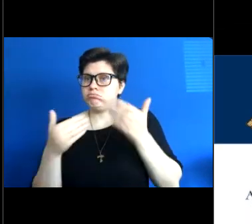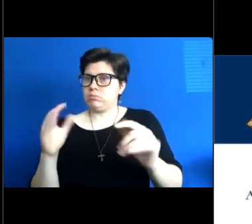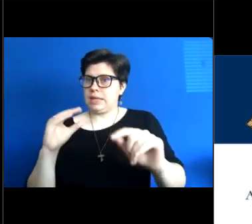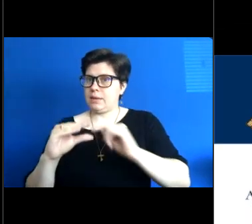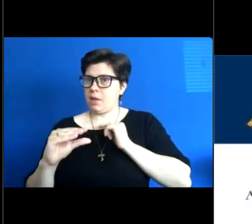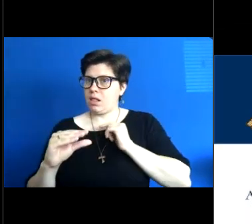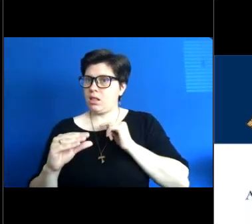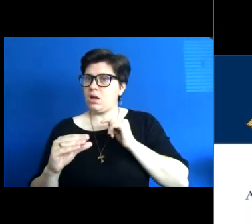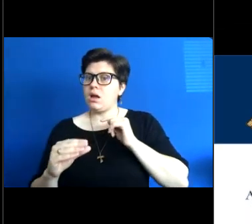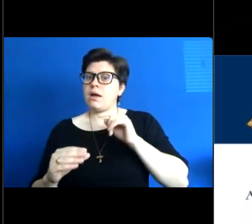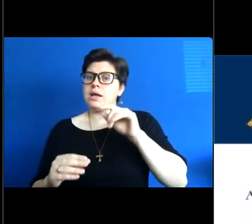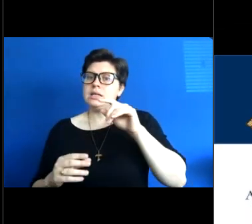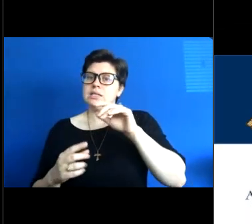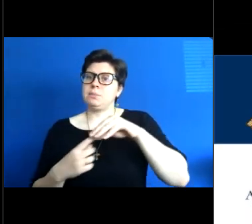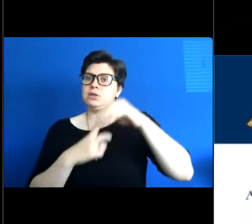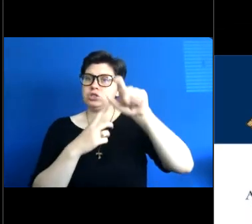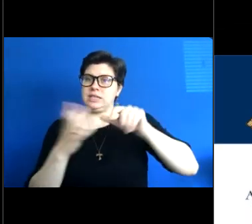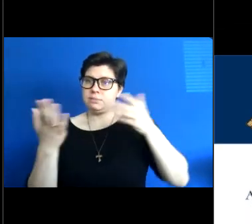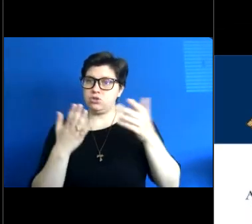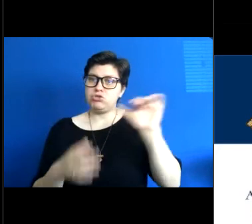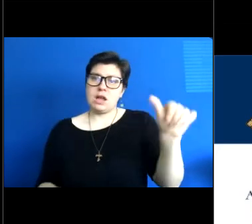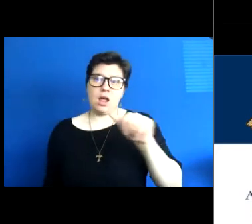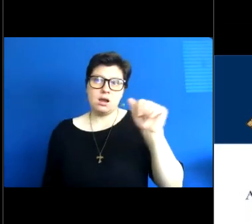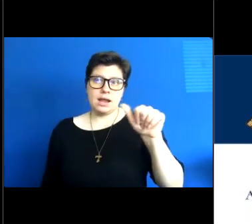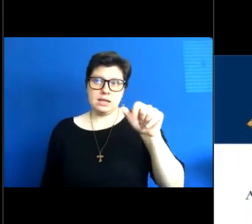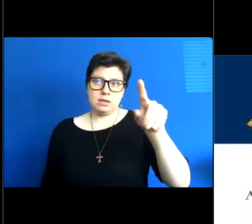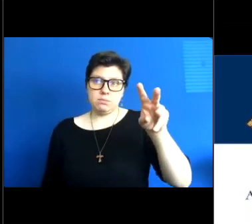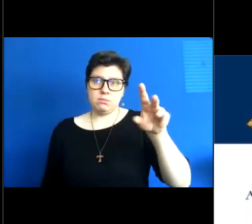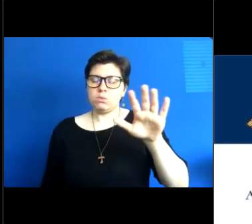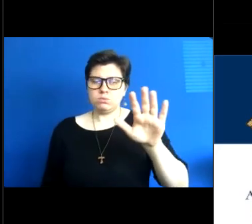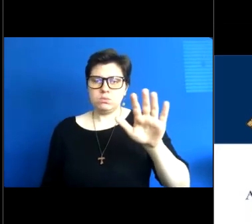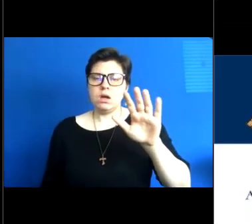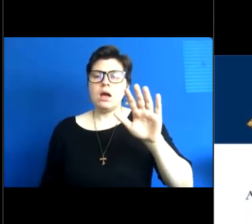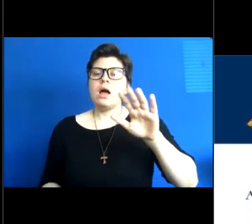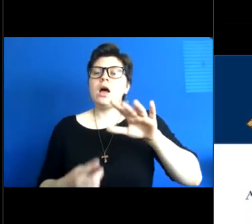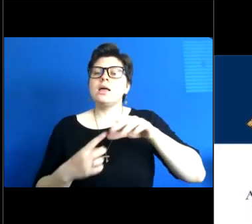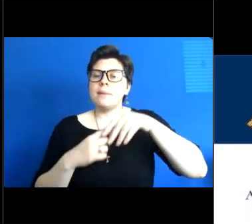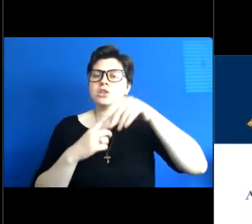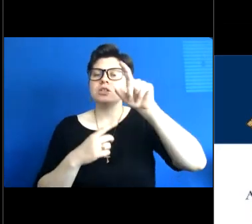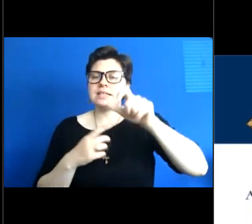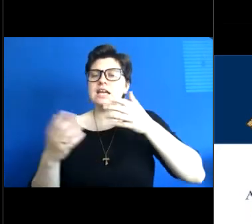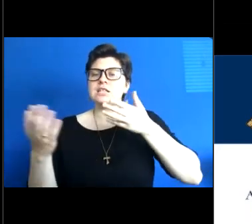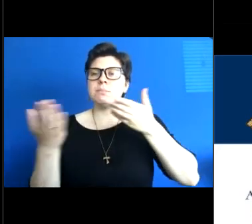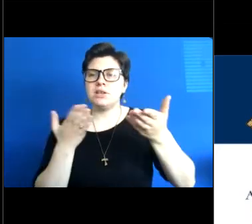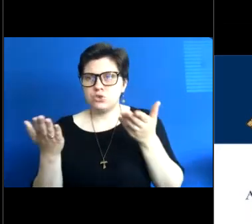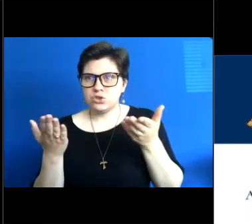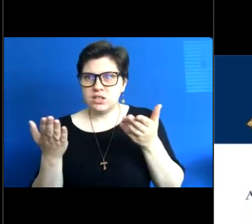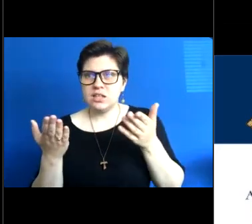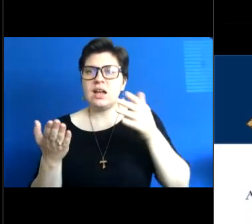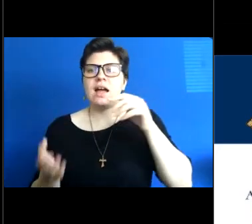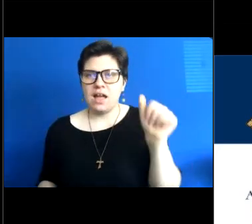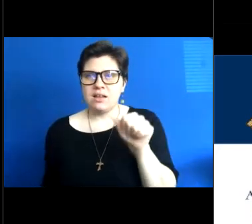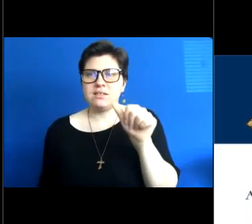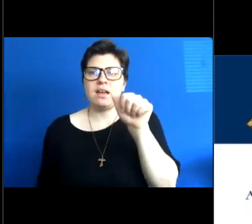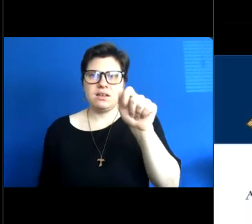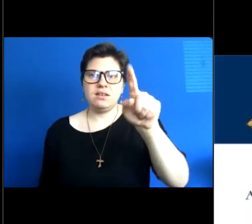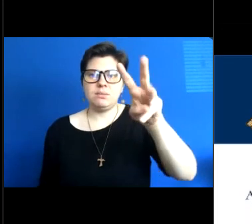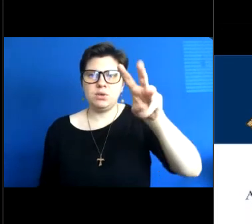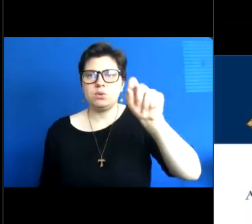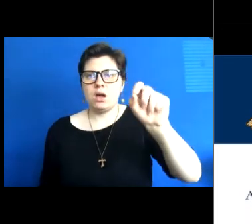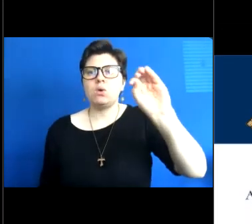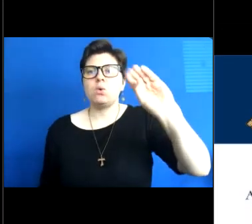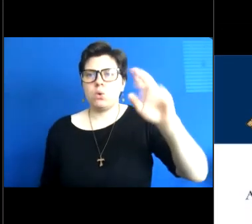at Special Needs Ministries at Special Needs Ministry at adw.org,